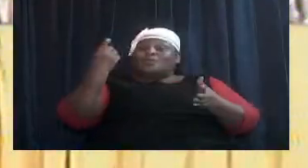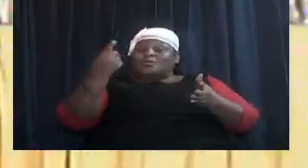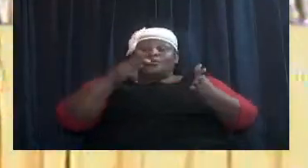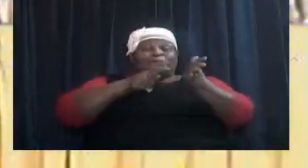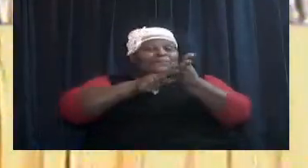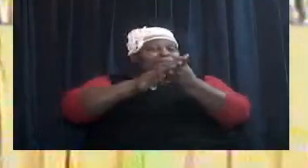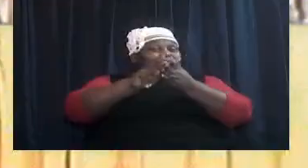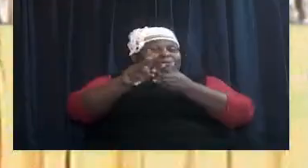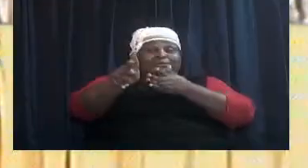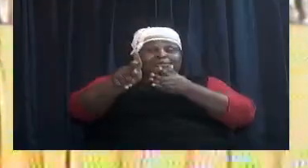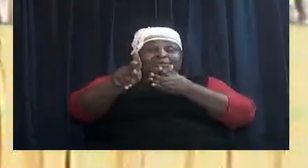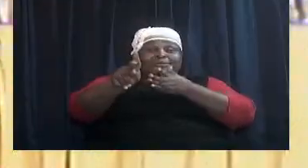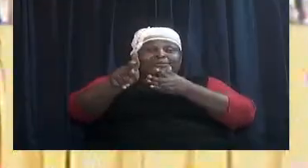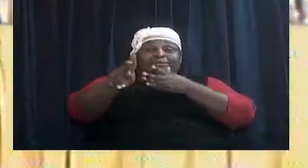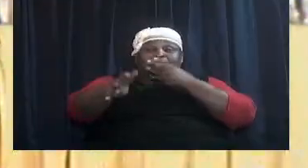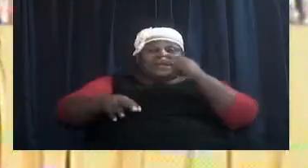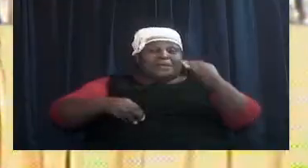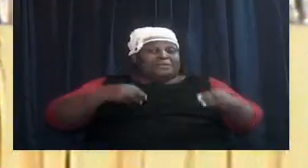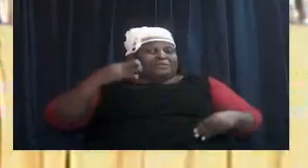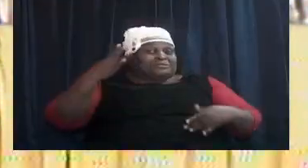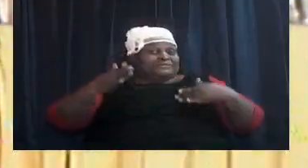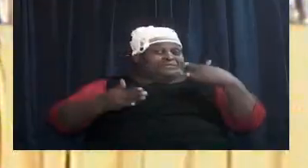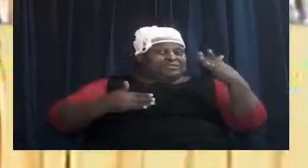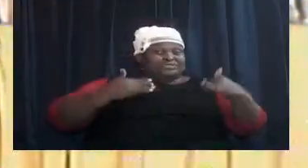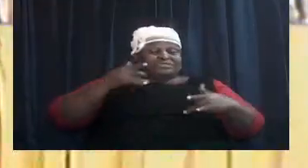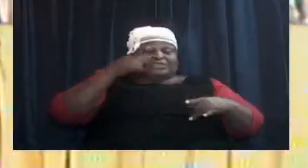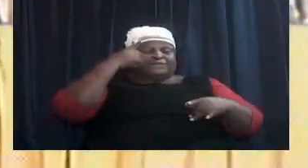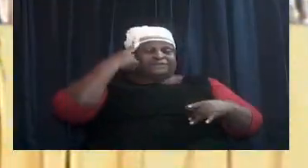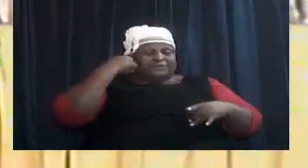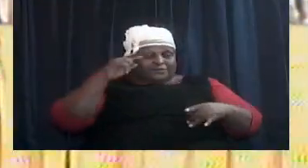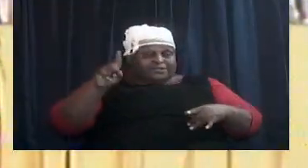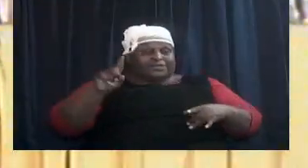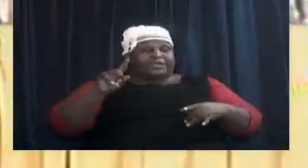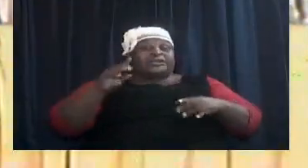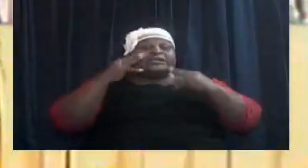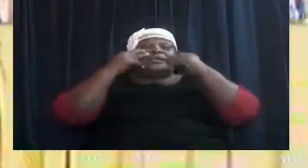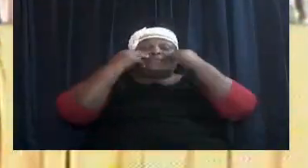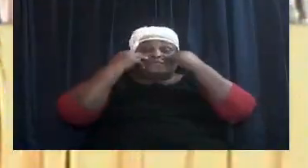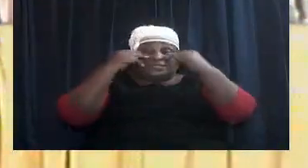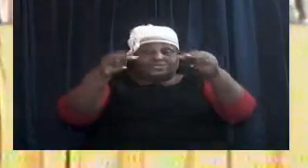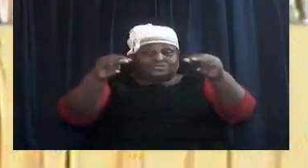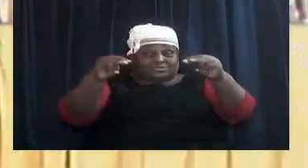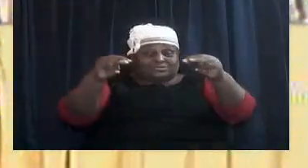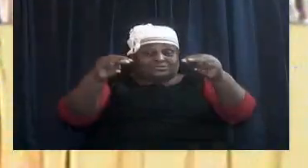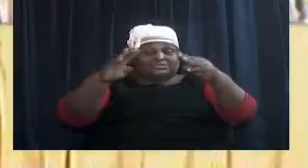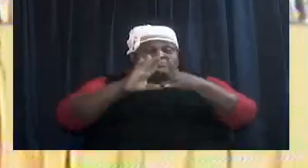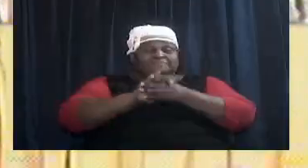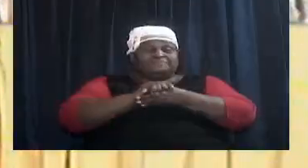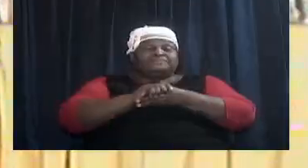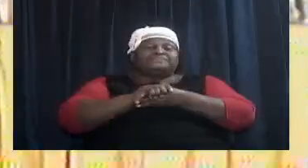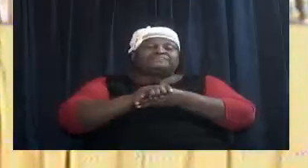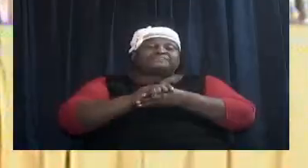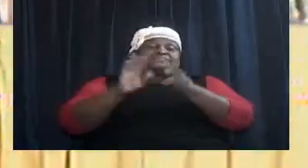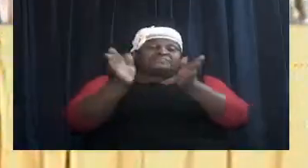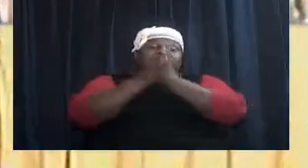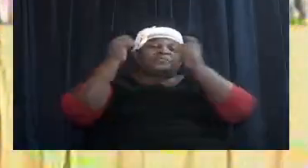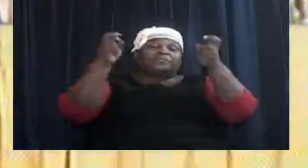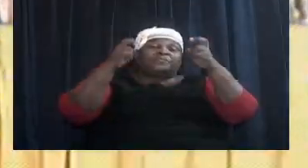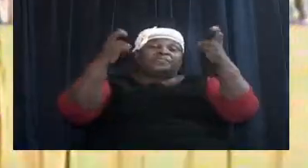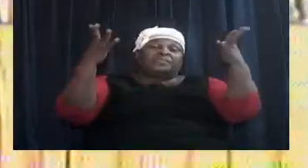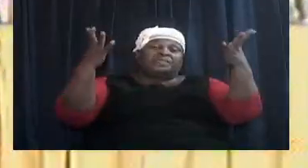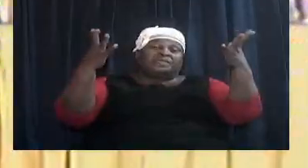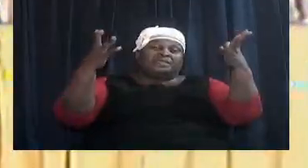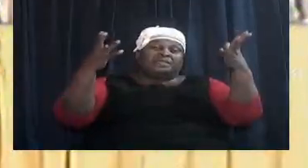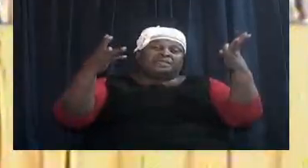It is the only pure motivation for evangelism. Hallelujah.